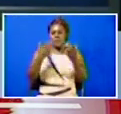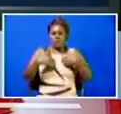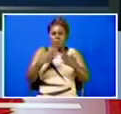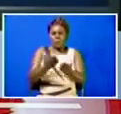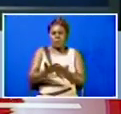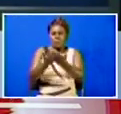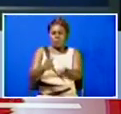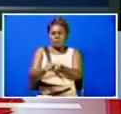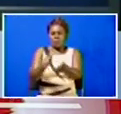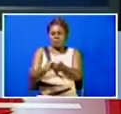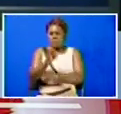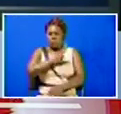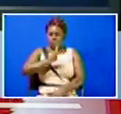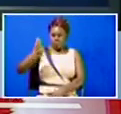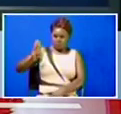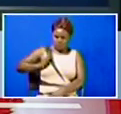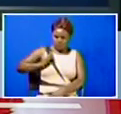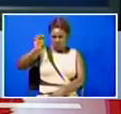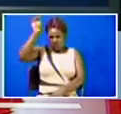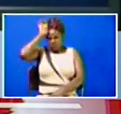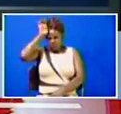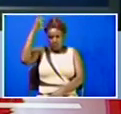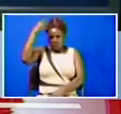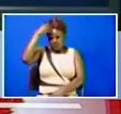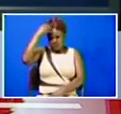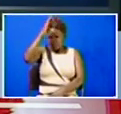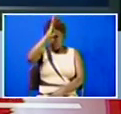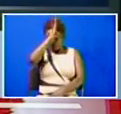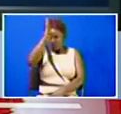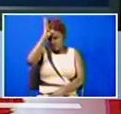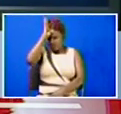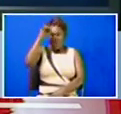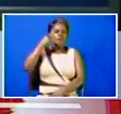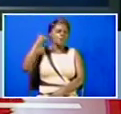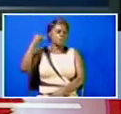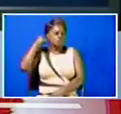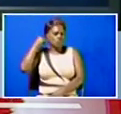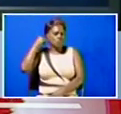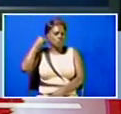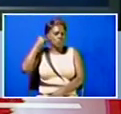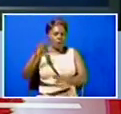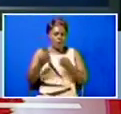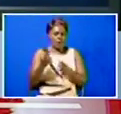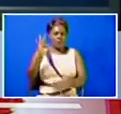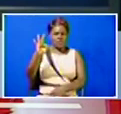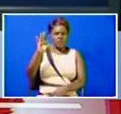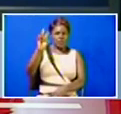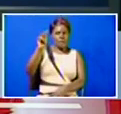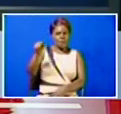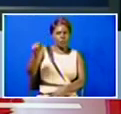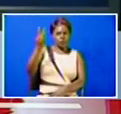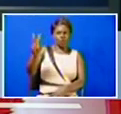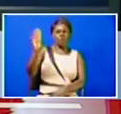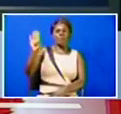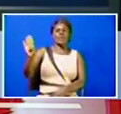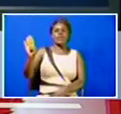delivered maize in the NCPB depots in Eldoret, Kitale, Bungoma, Nakuru and Moi's Bridge, the tune of 3.2